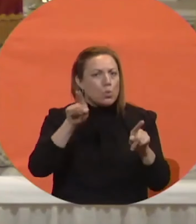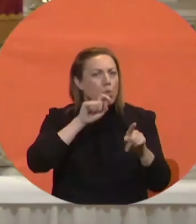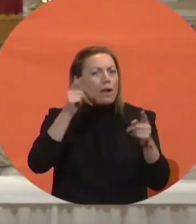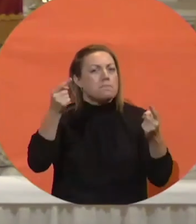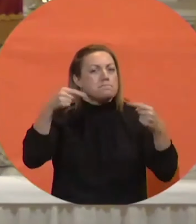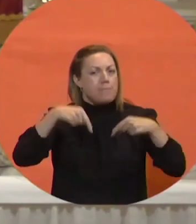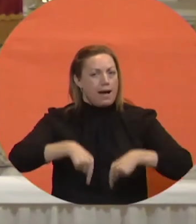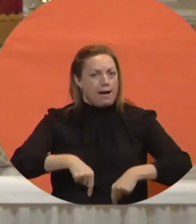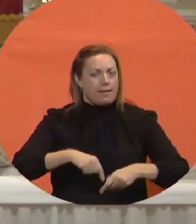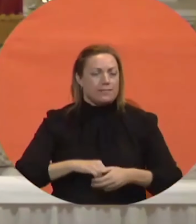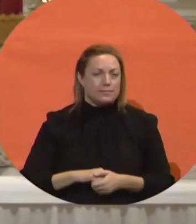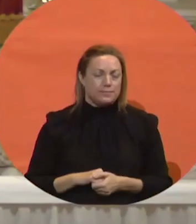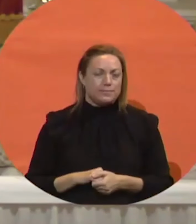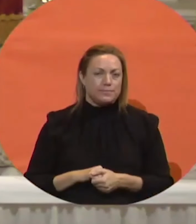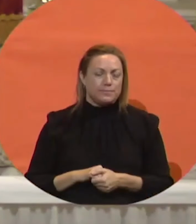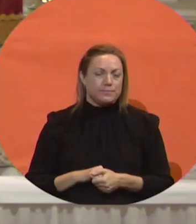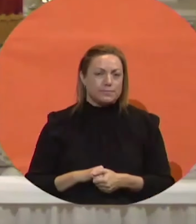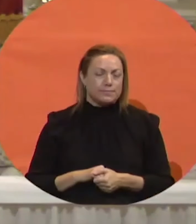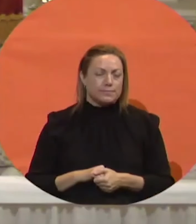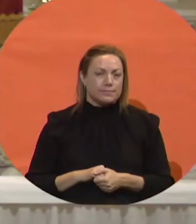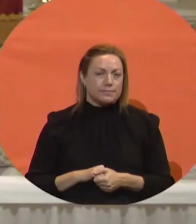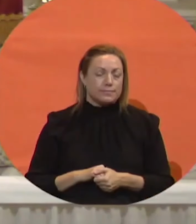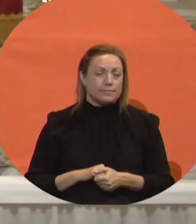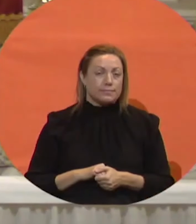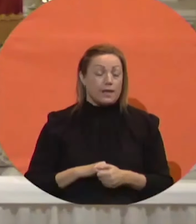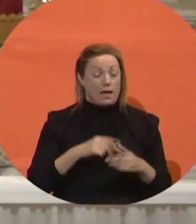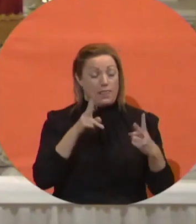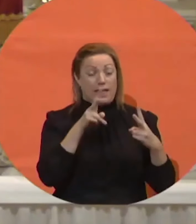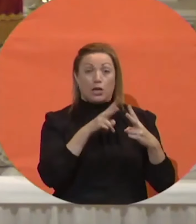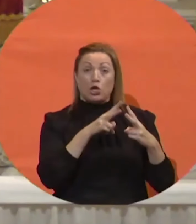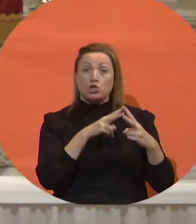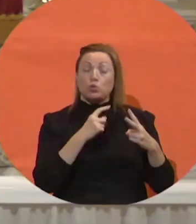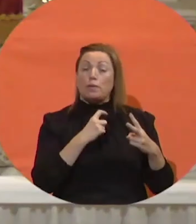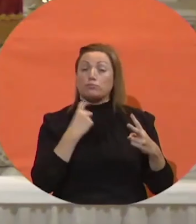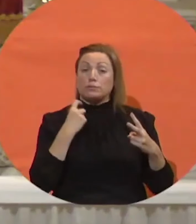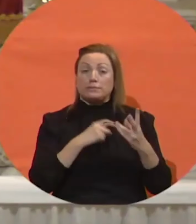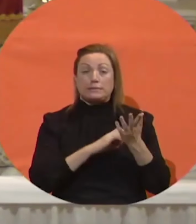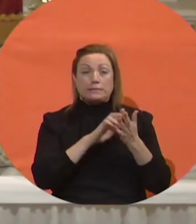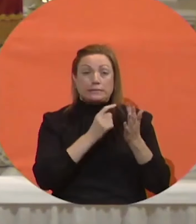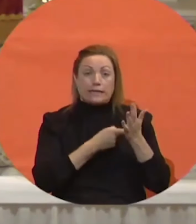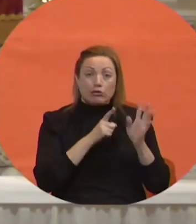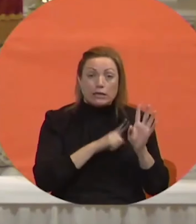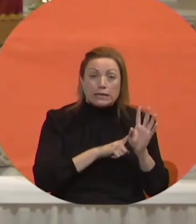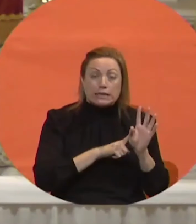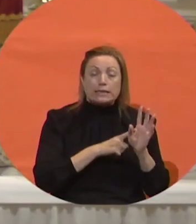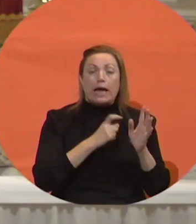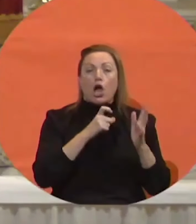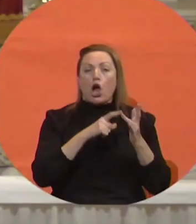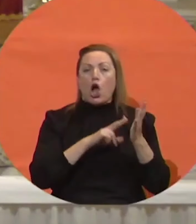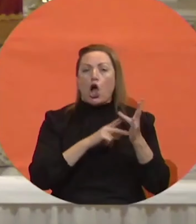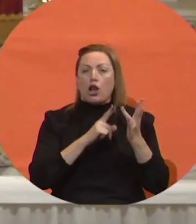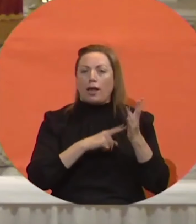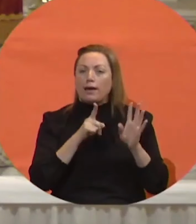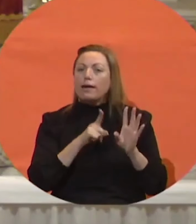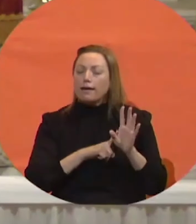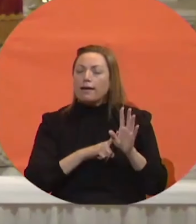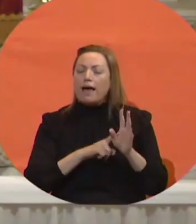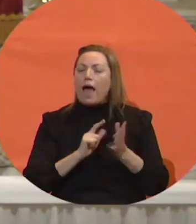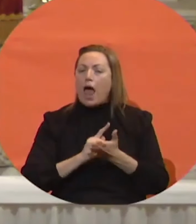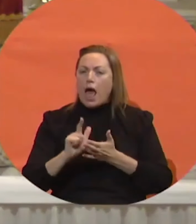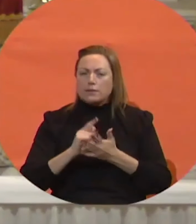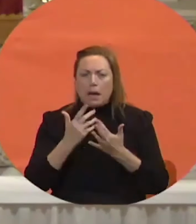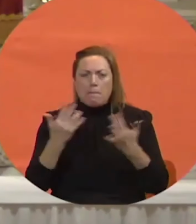After Connolly and Terry came, many priests from Ireland and England and eventually